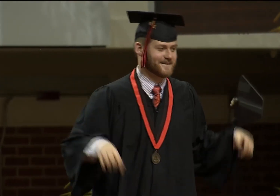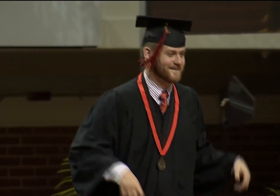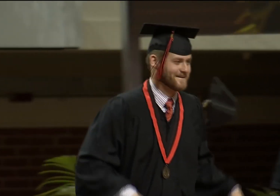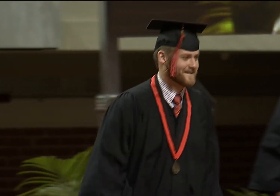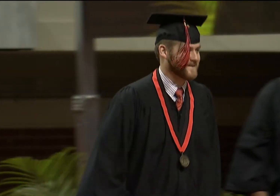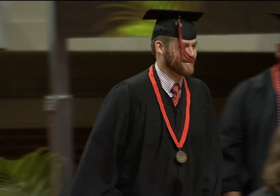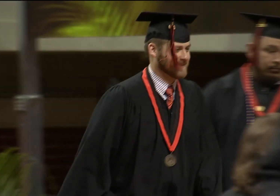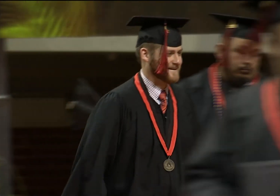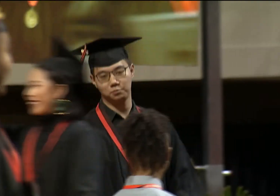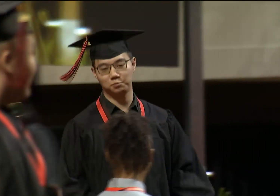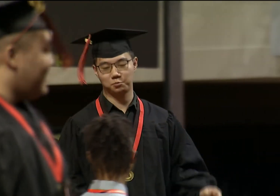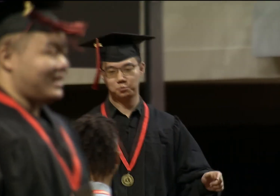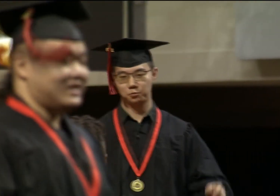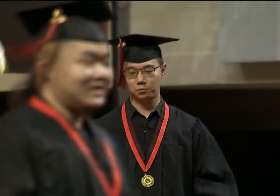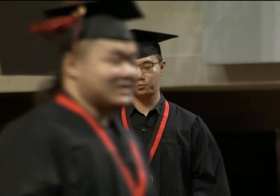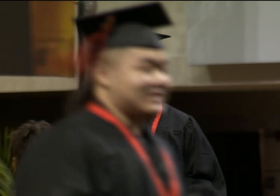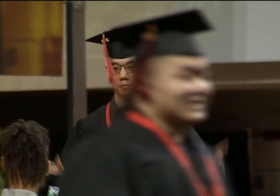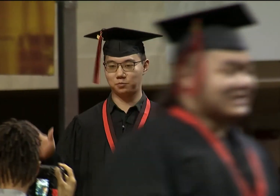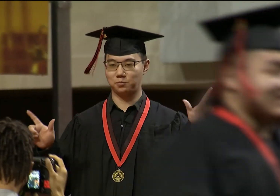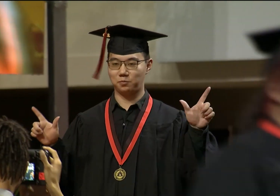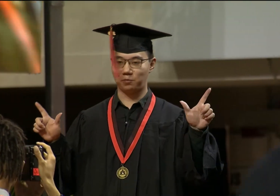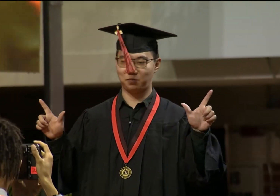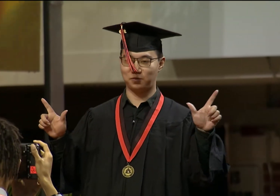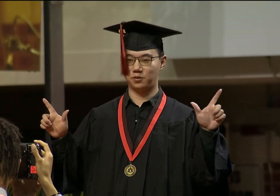Dylan Knowlton.